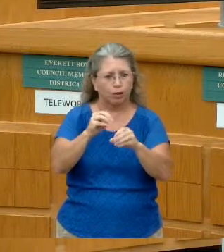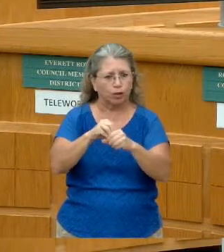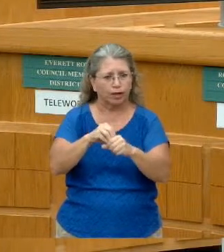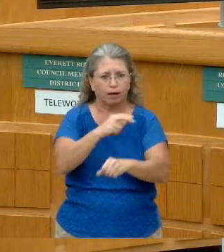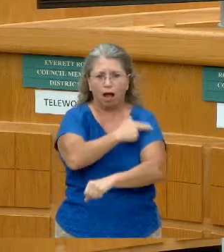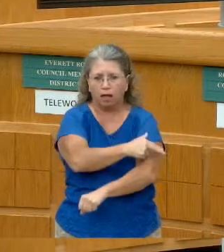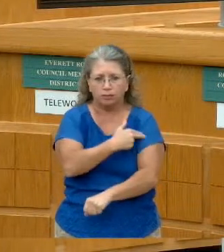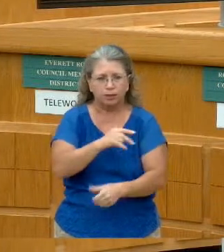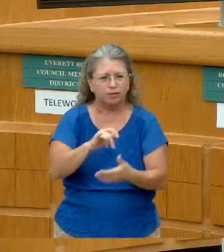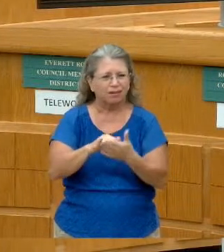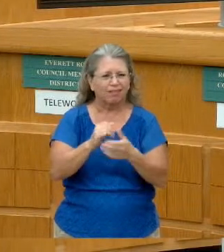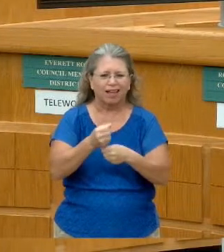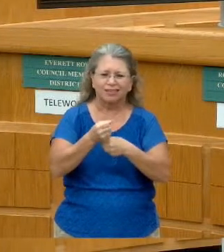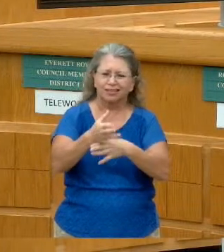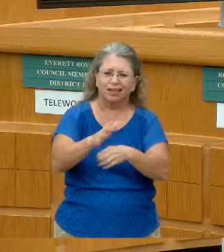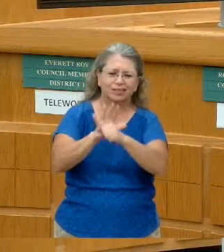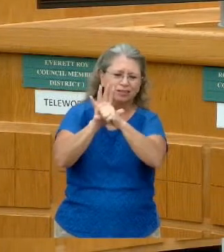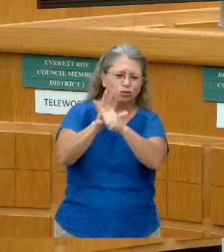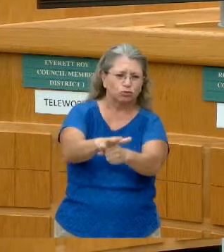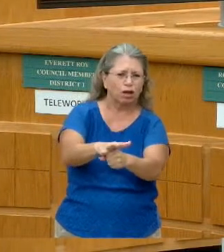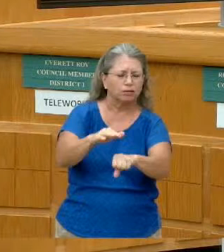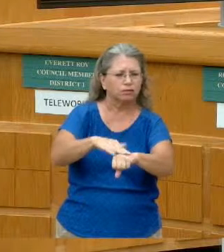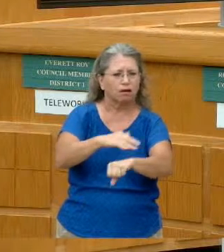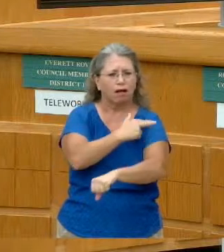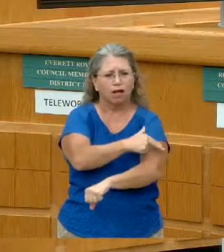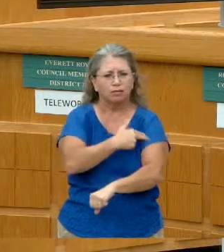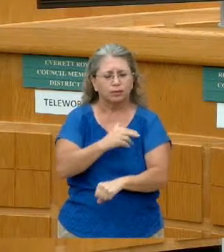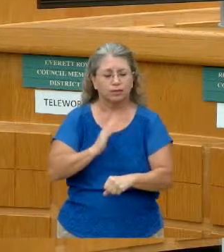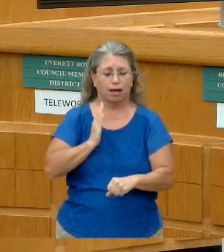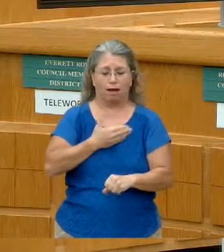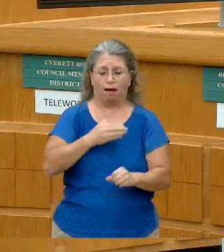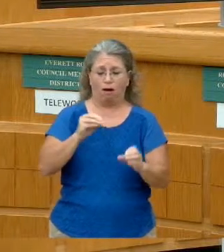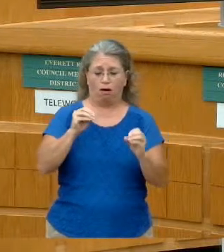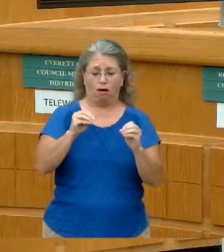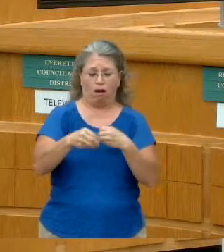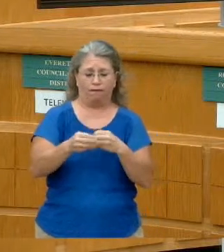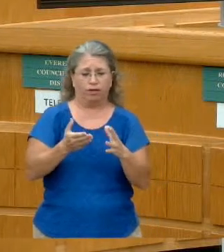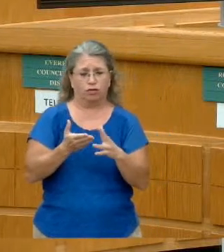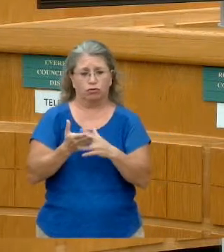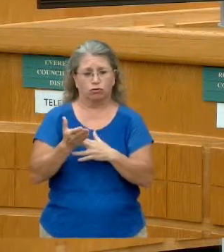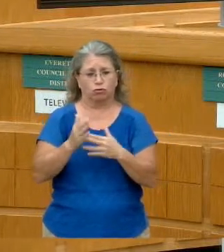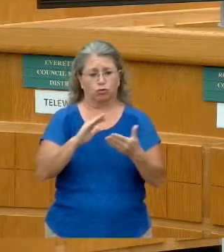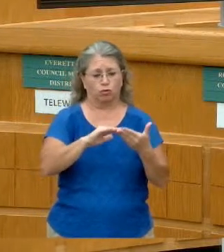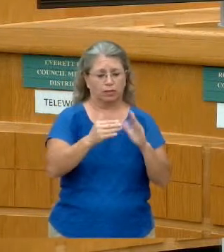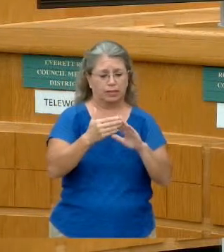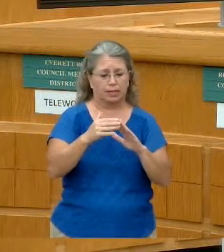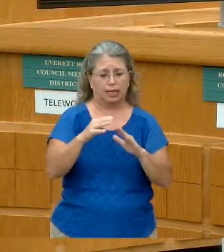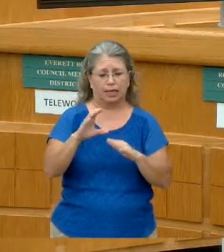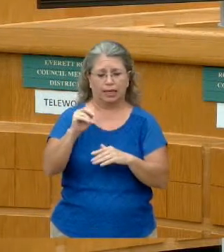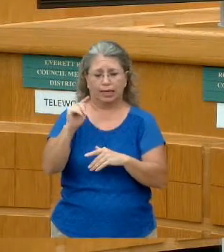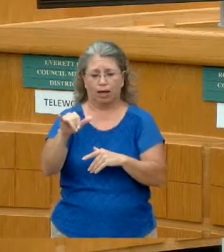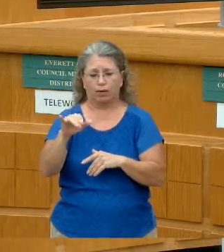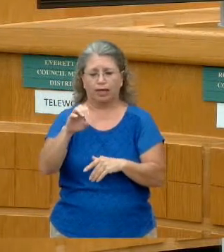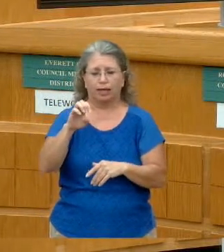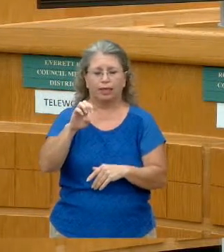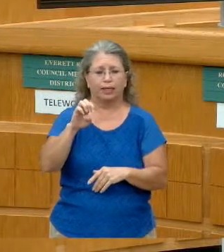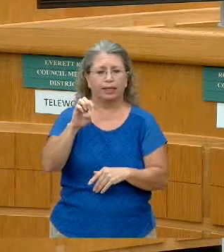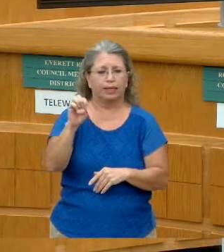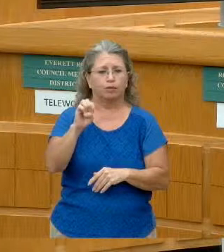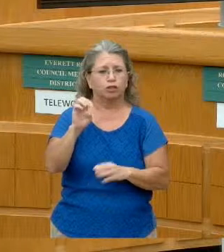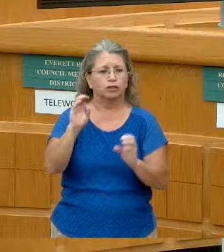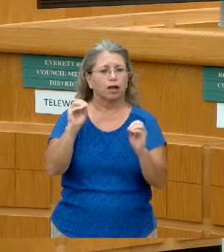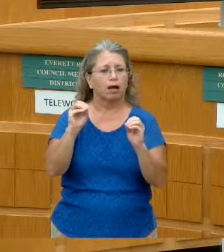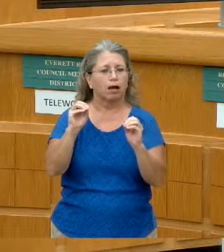tremendous strain. Our office, through our city and county EOCs, have processed additional STAR